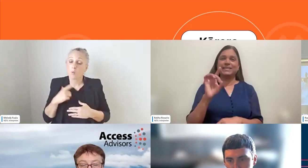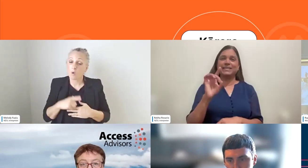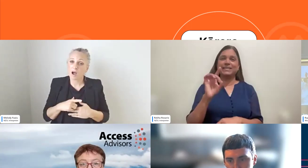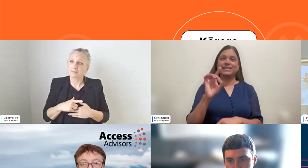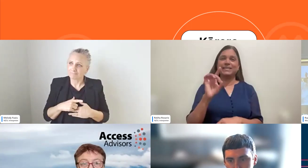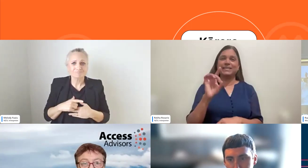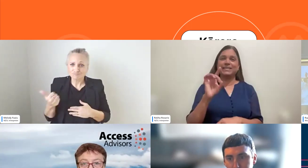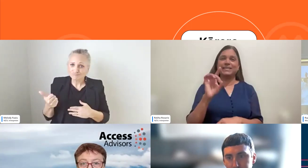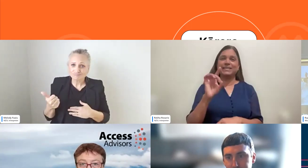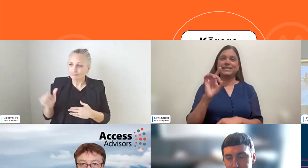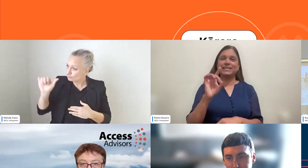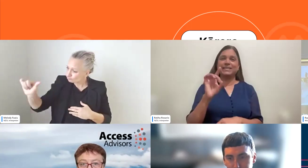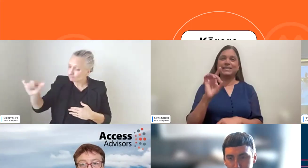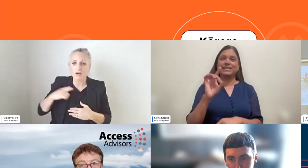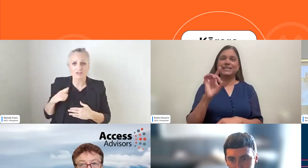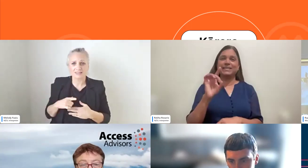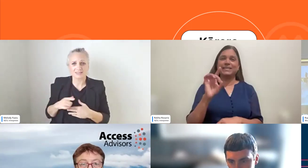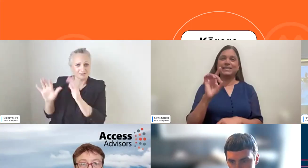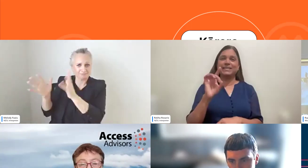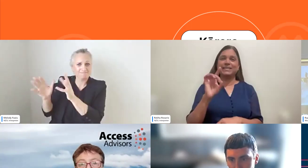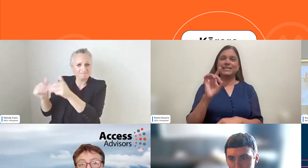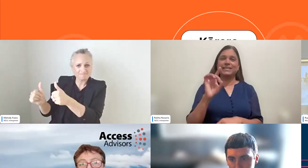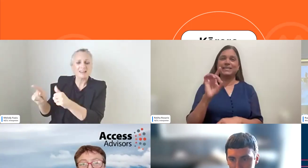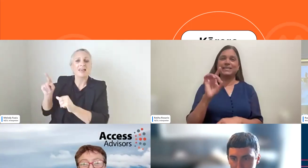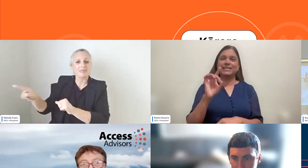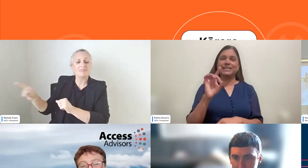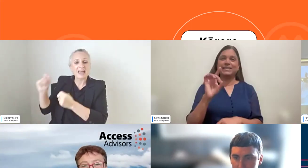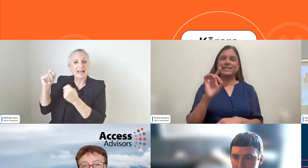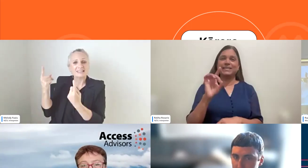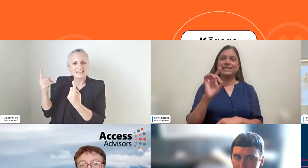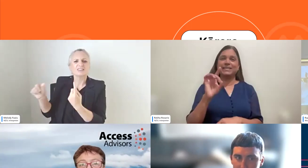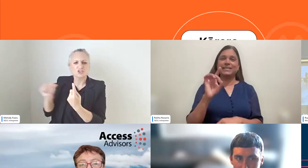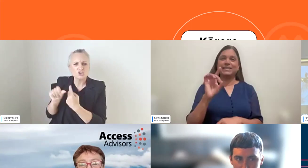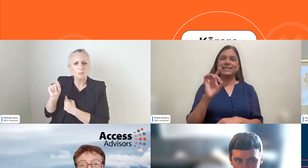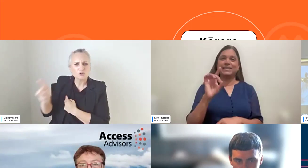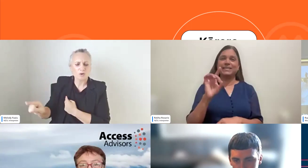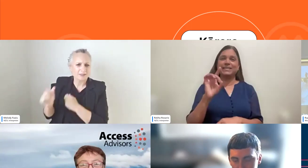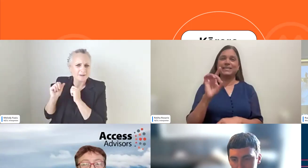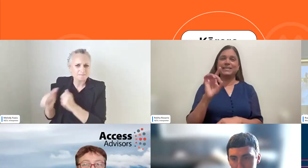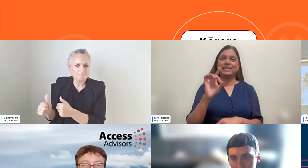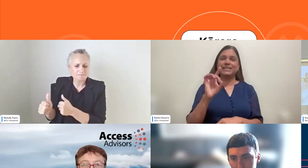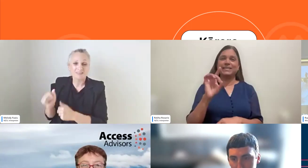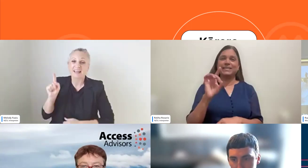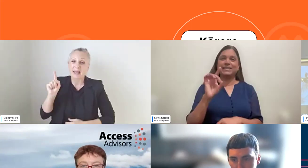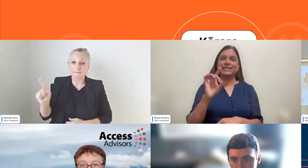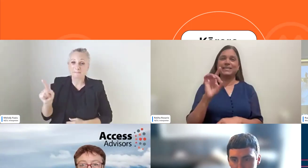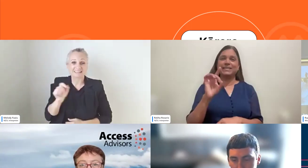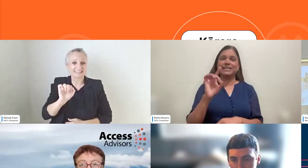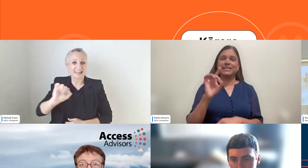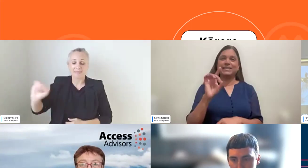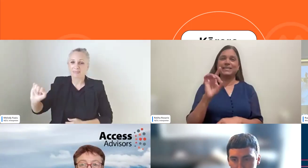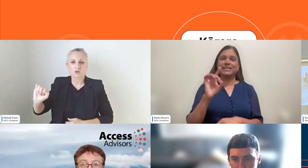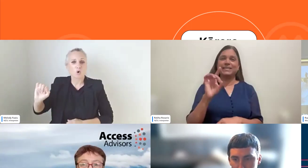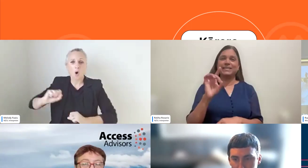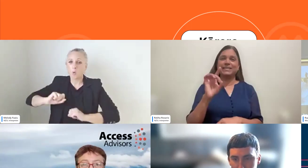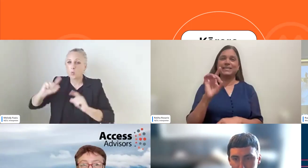reasons. They understand that it is something that they should be doing. But quite often, they're not really aware of the impact that a lot